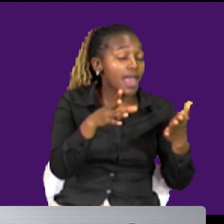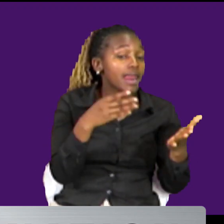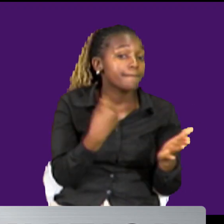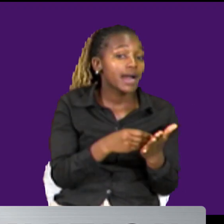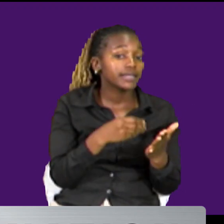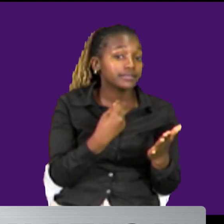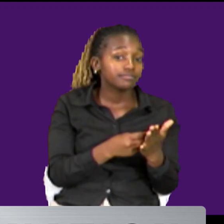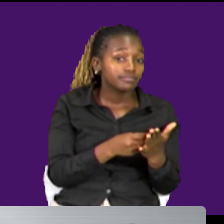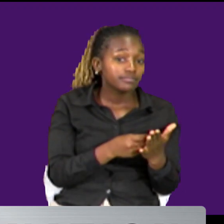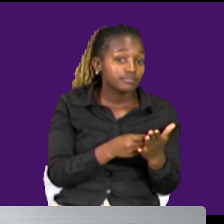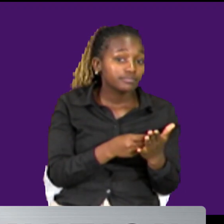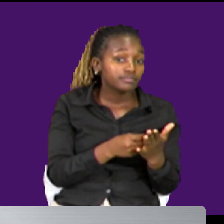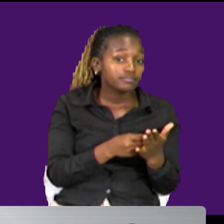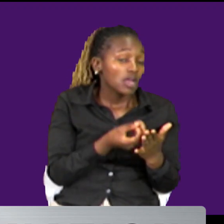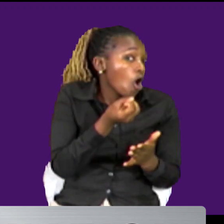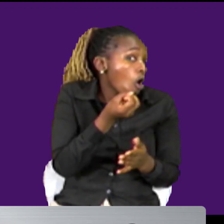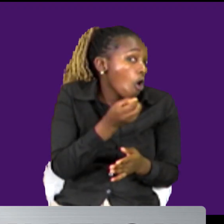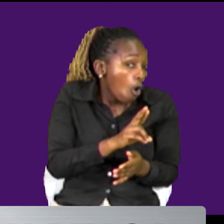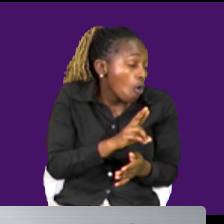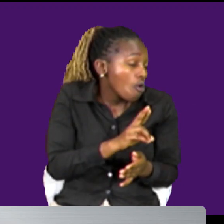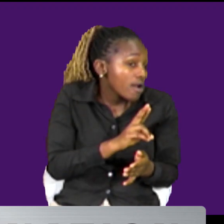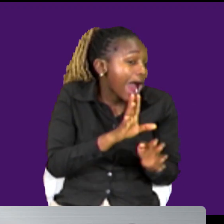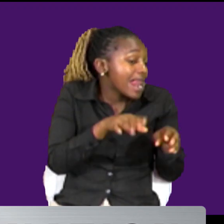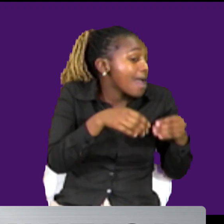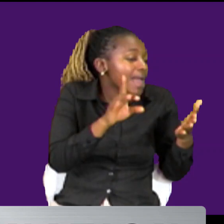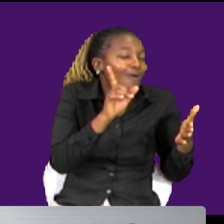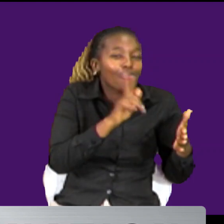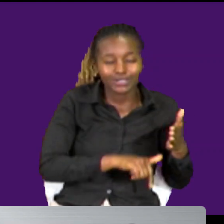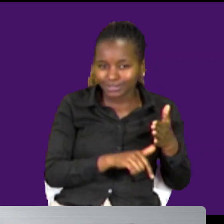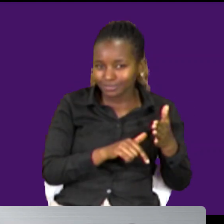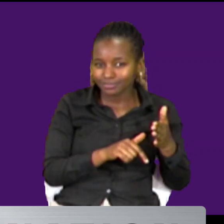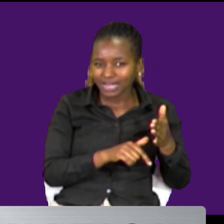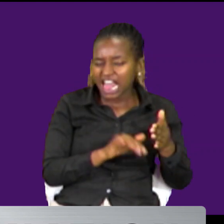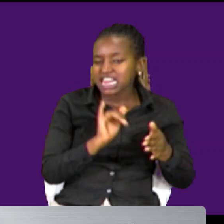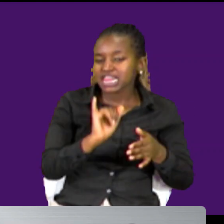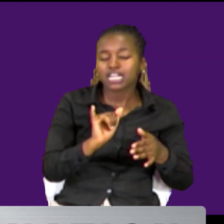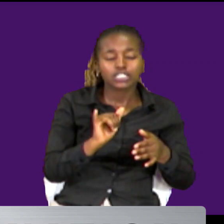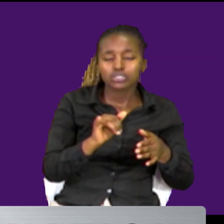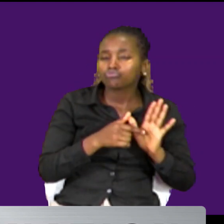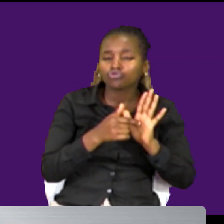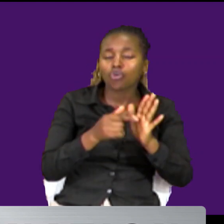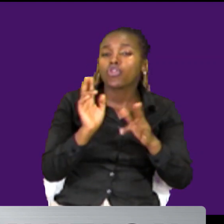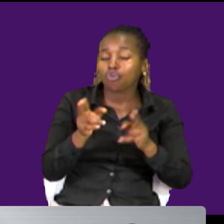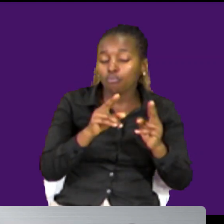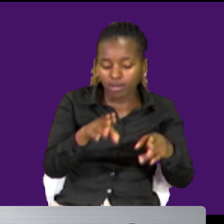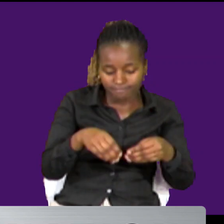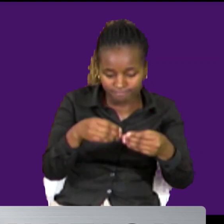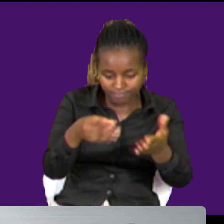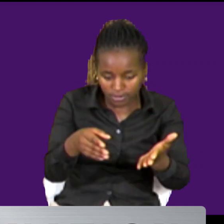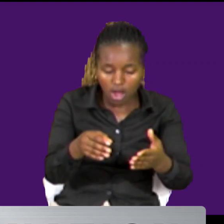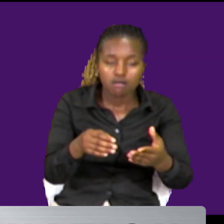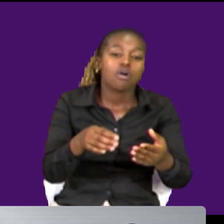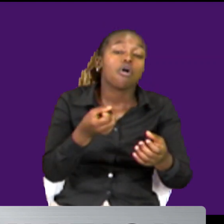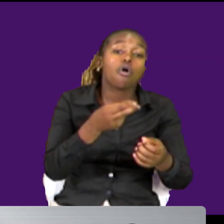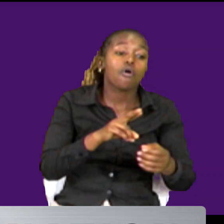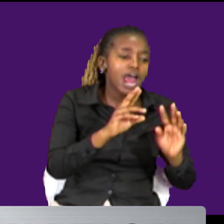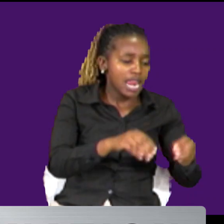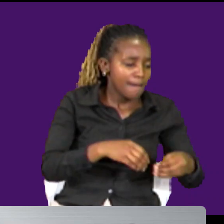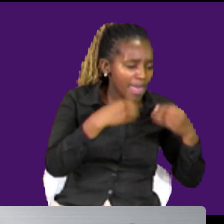or did he give sadaka? You called me a priest. Did he give an offering, a church offering, or did he give a token of appreciation? Or what did he